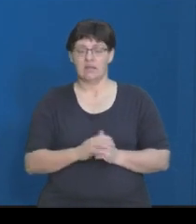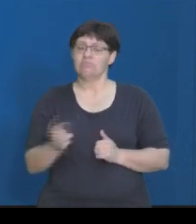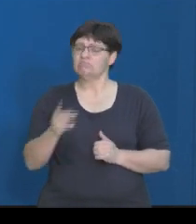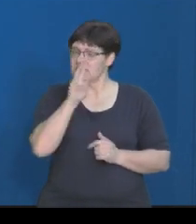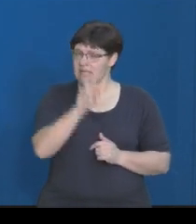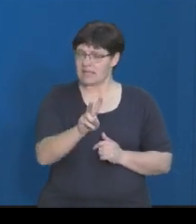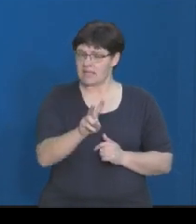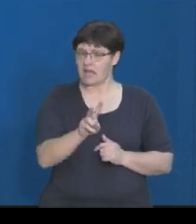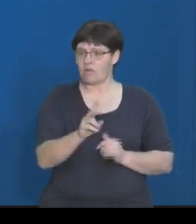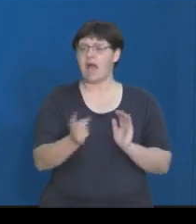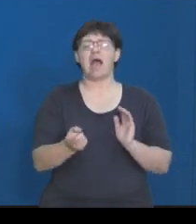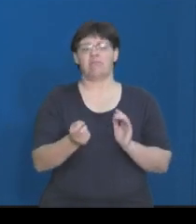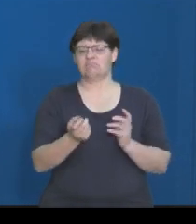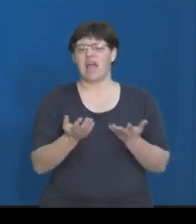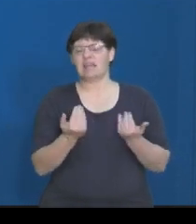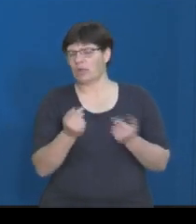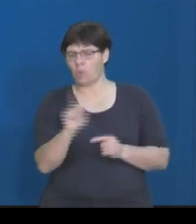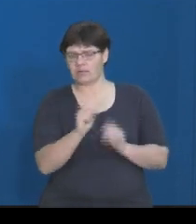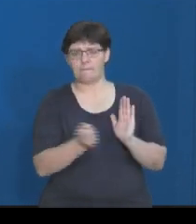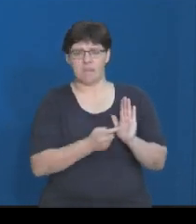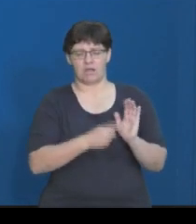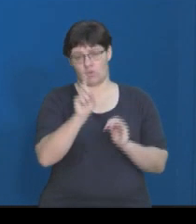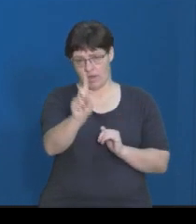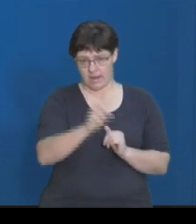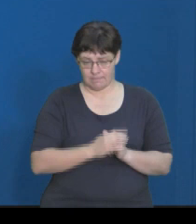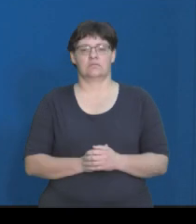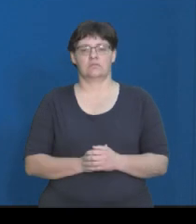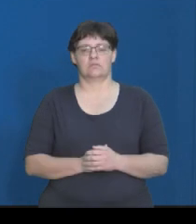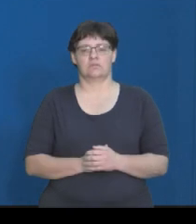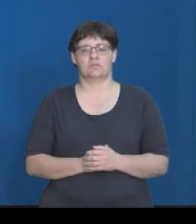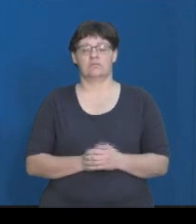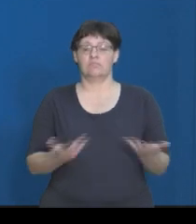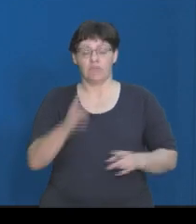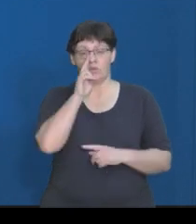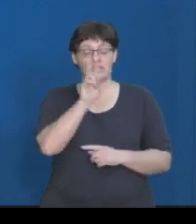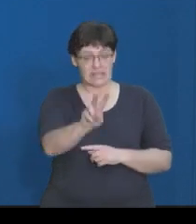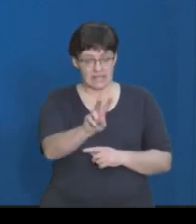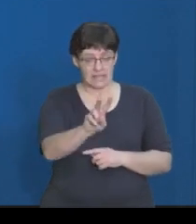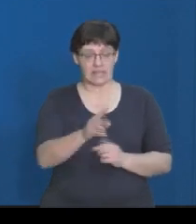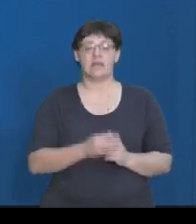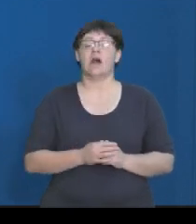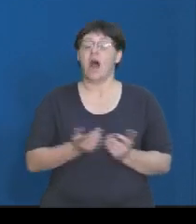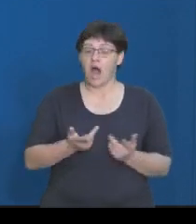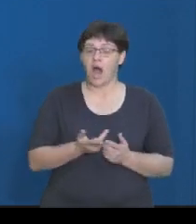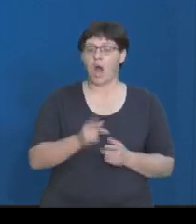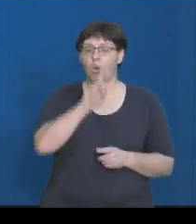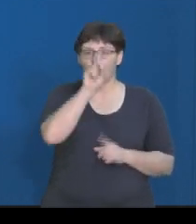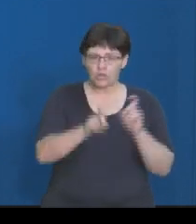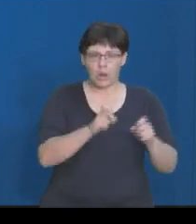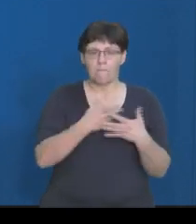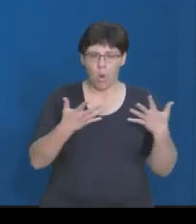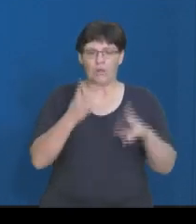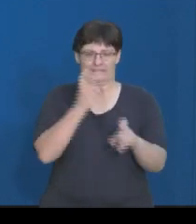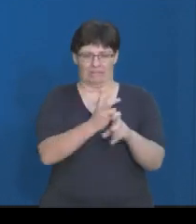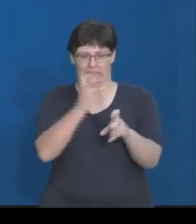typically, you can expect 1 mark for such a question. As you can see, boys and girls, the questions keep on